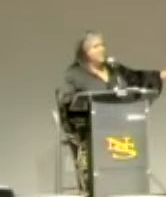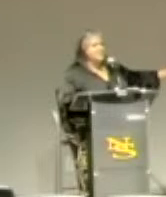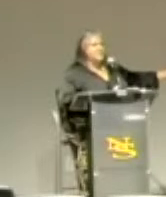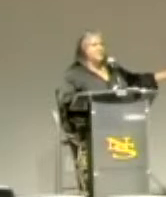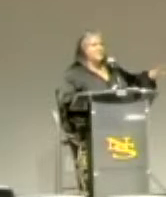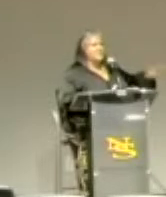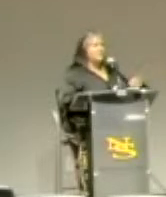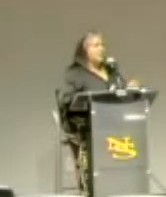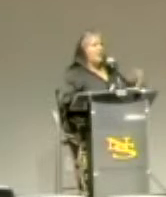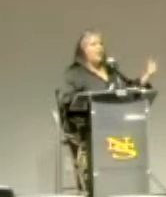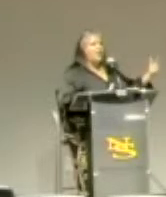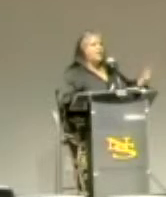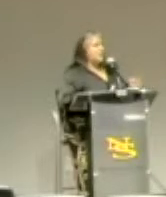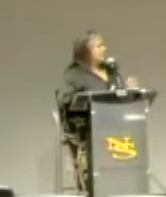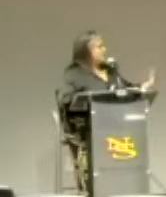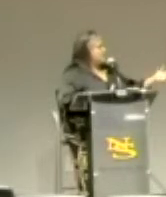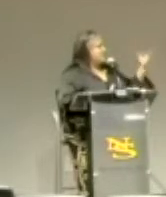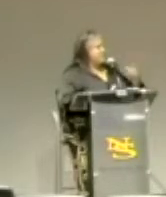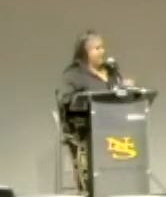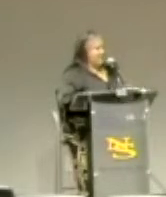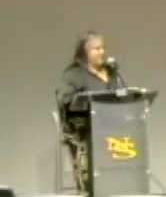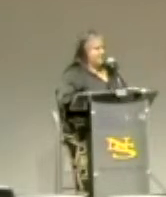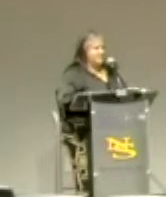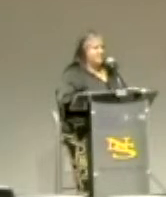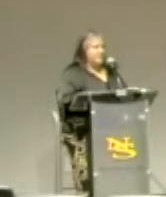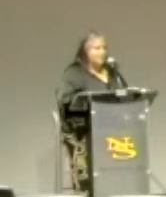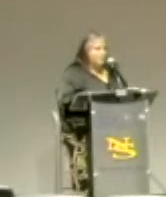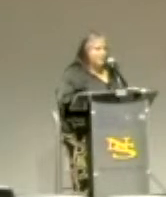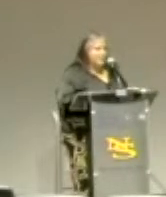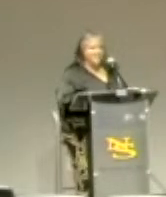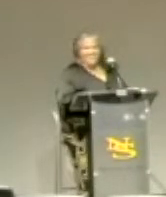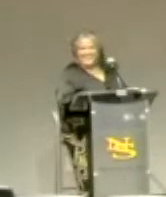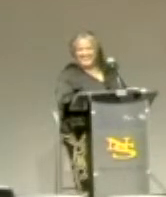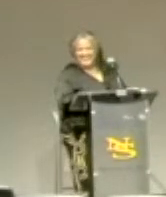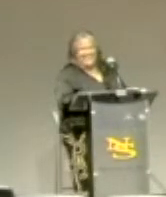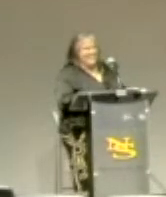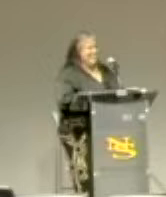And please direct it to all or specific panelists, not me.